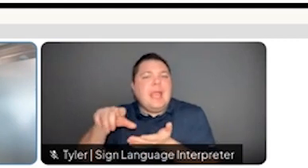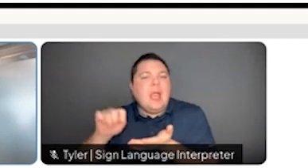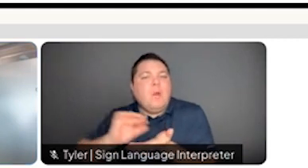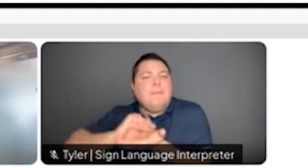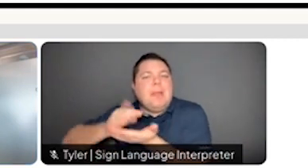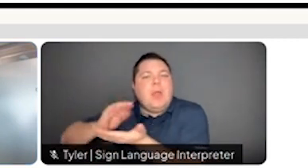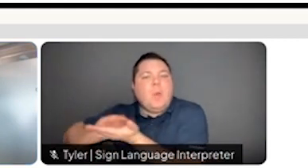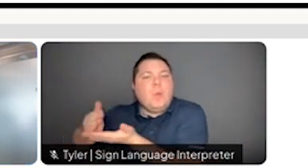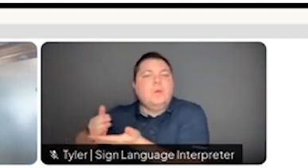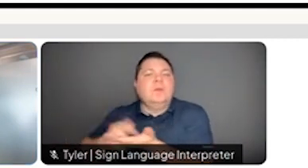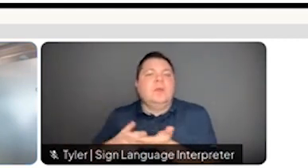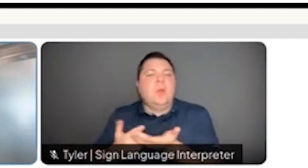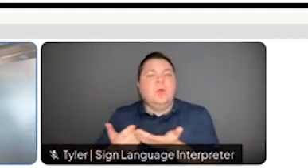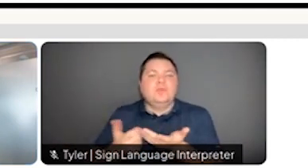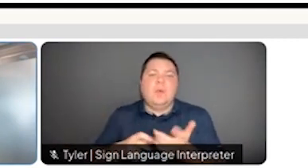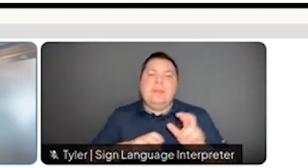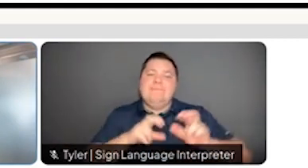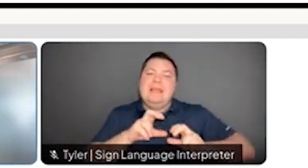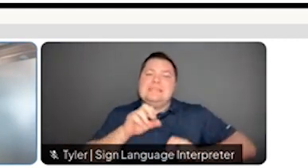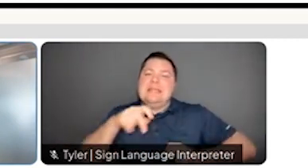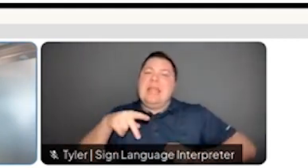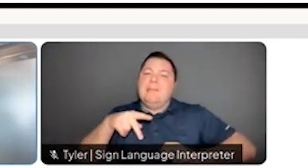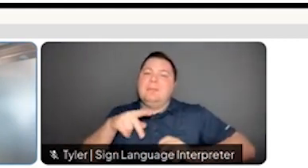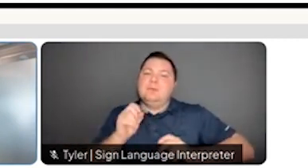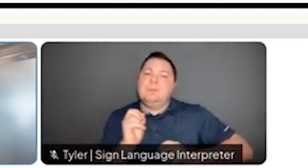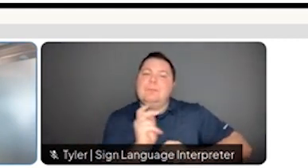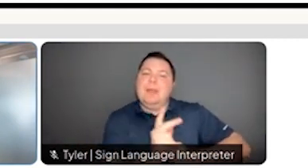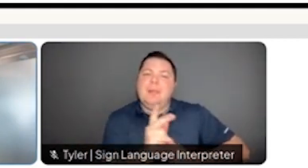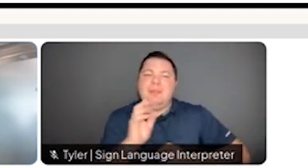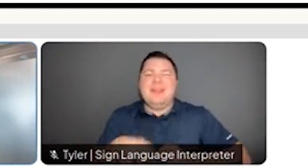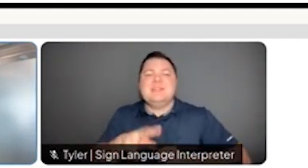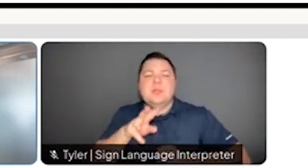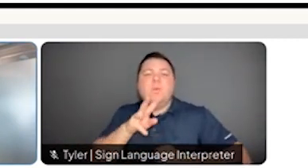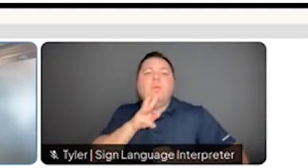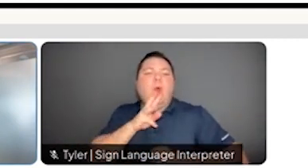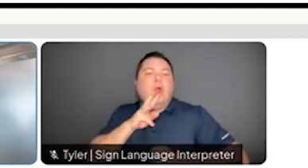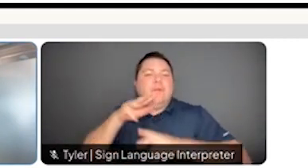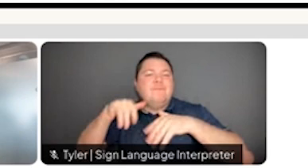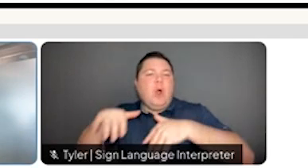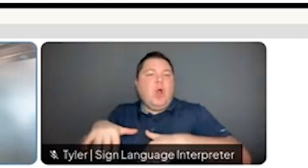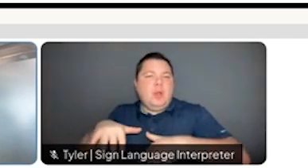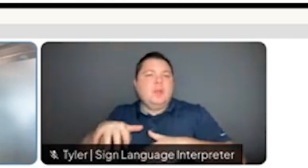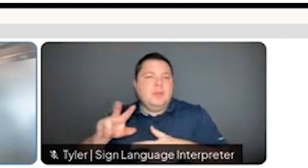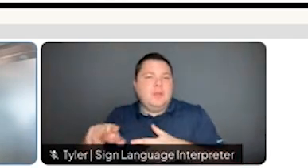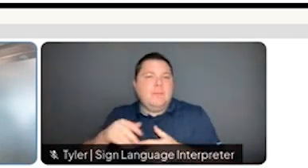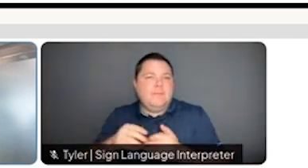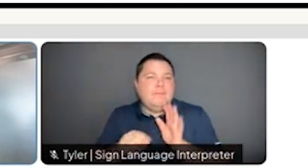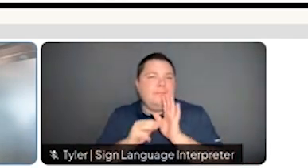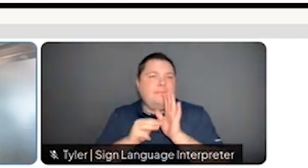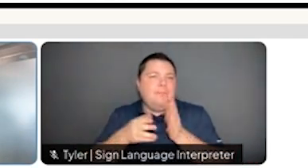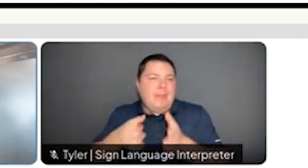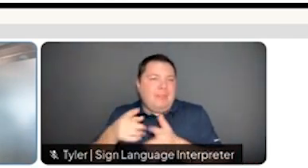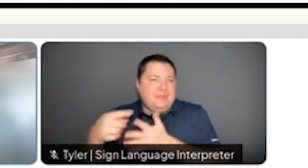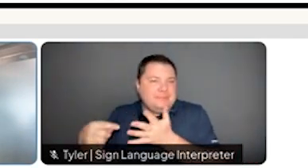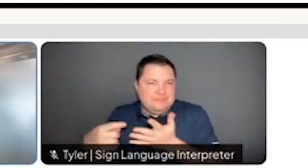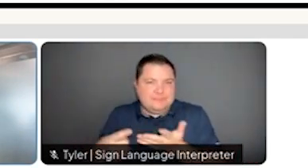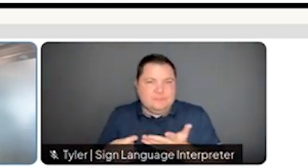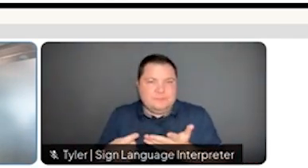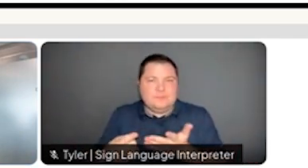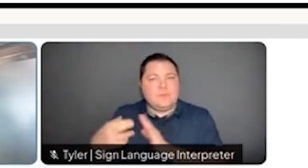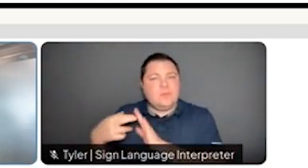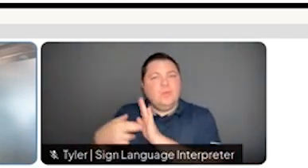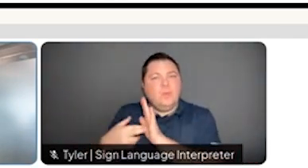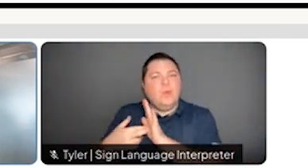as invested capital to return. So that's the waterfall method that essentially looks at the rule set that we have modeled into the